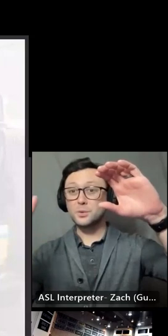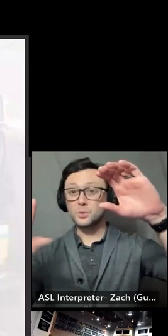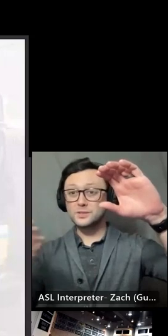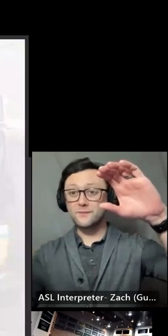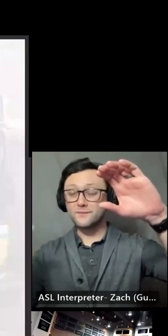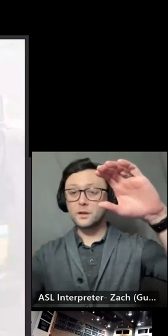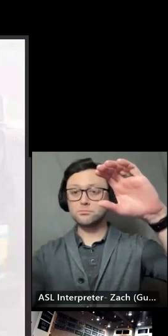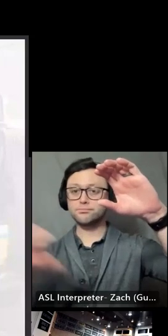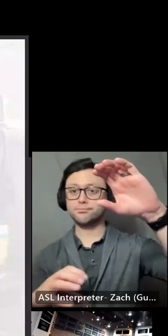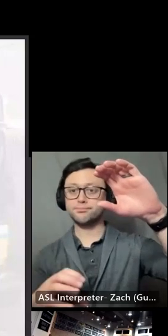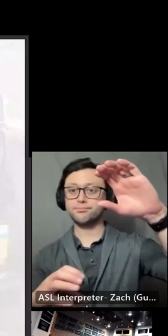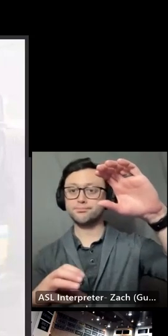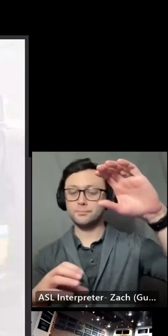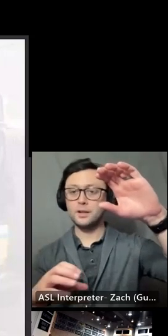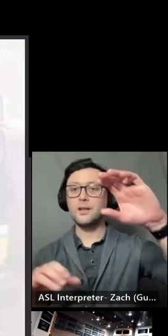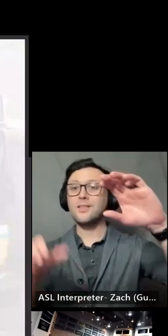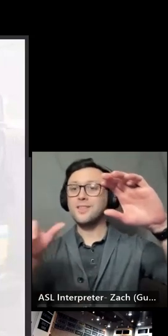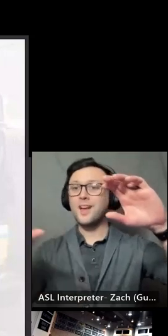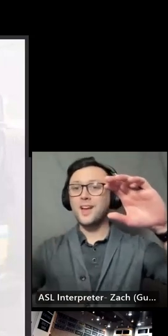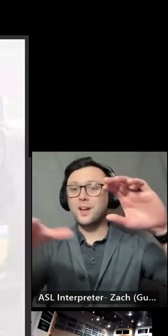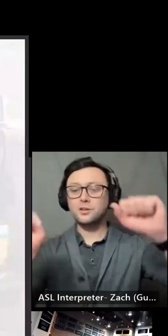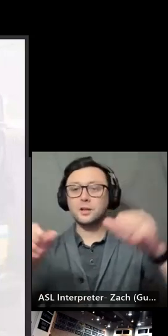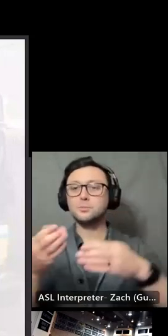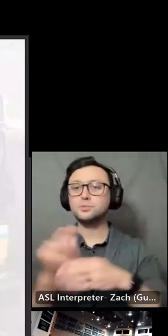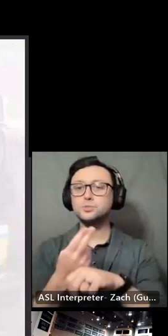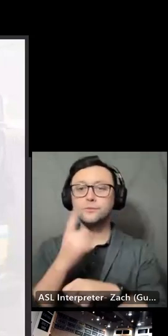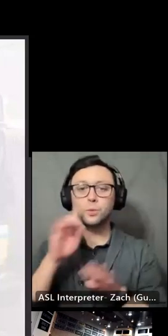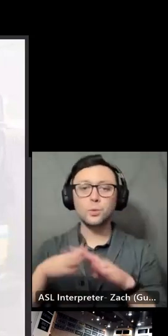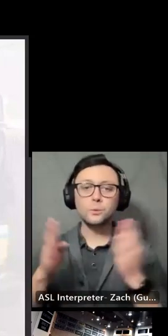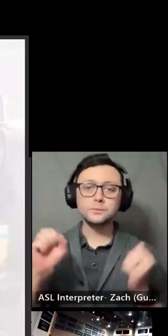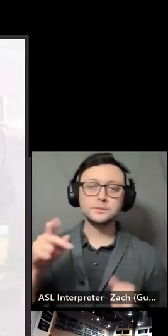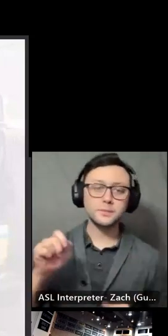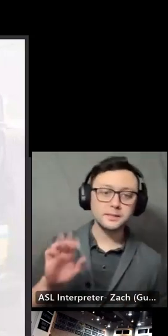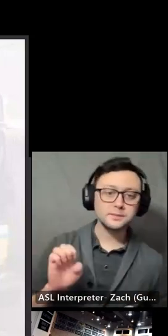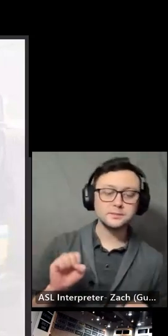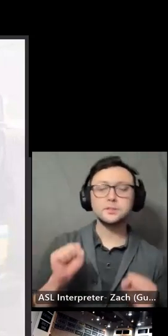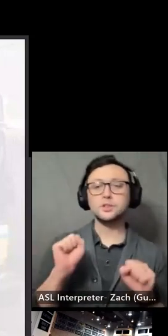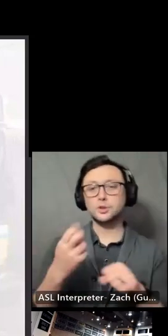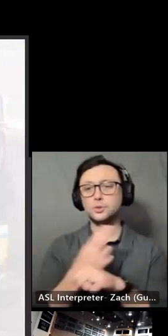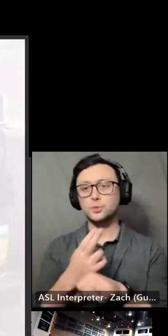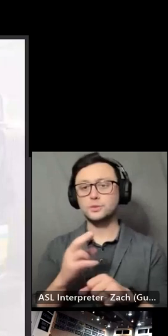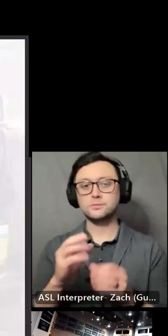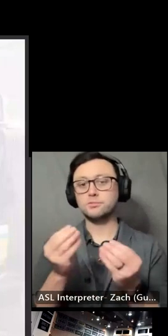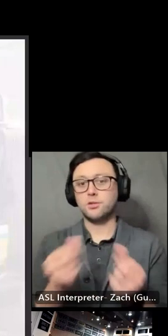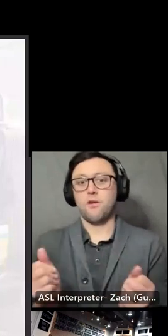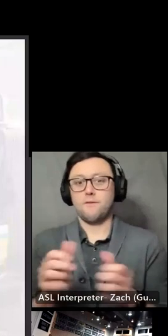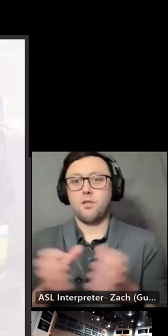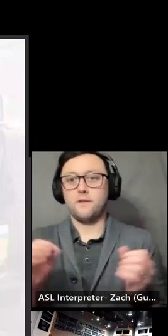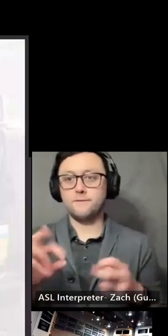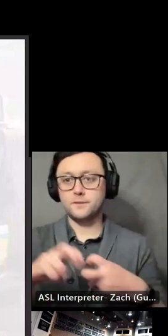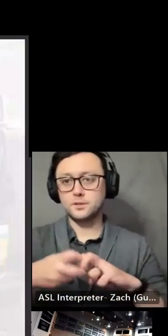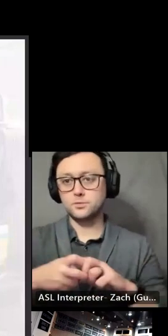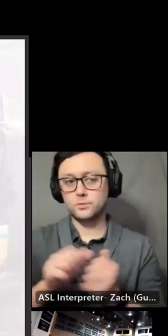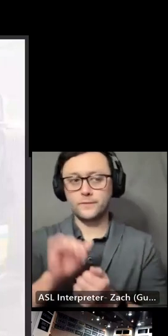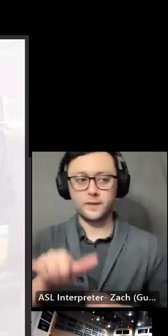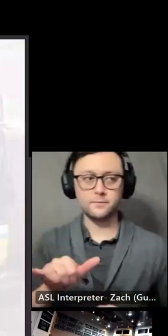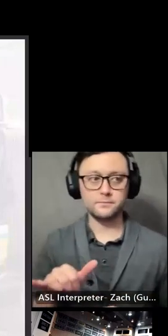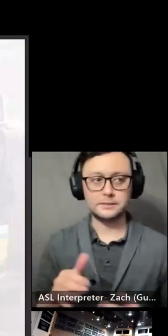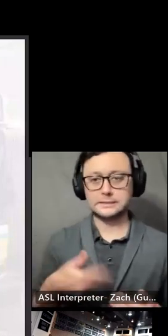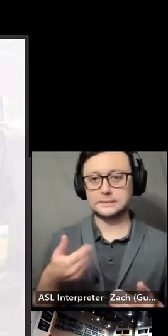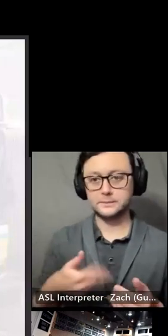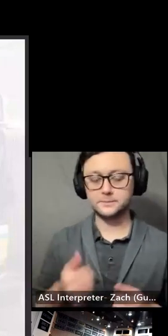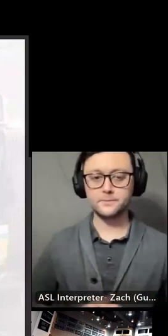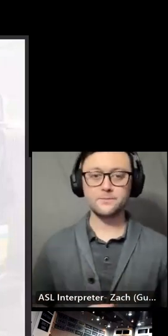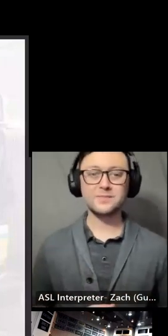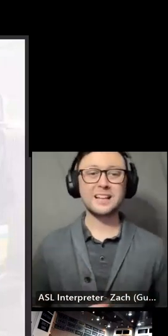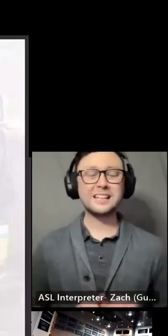could easily be shifted to the basement floor, and a lot of the problems could be solved easily. Yeah, and I think a challenge with